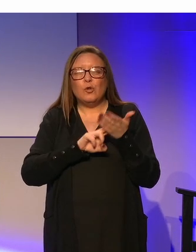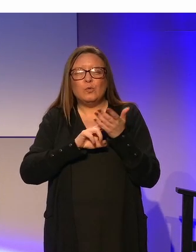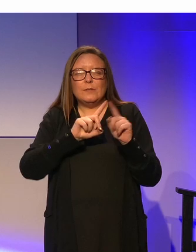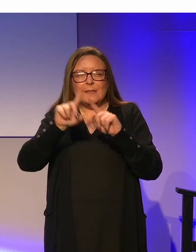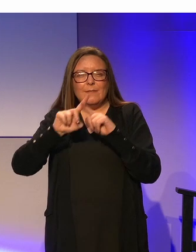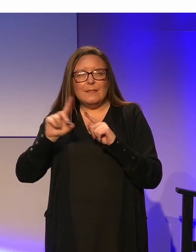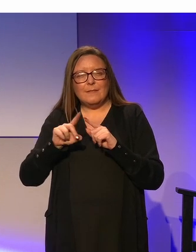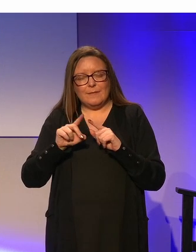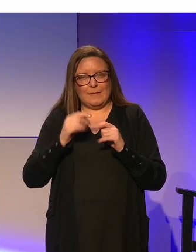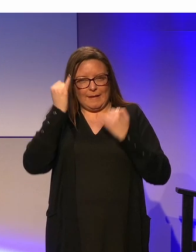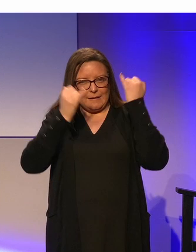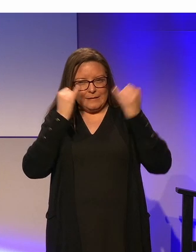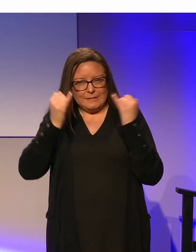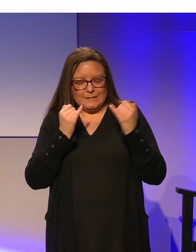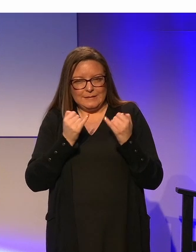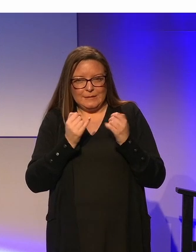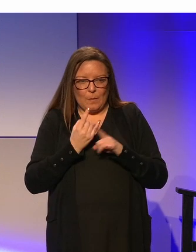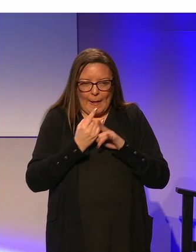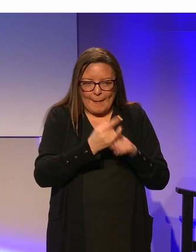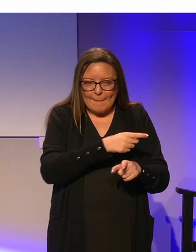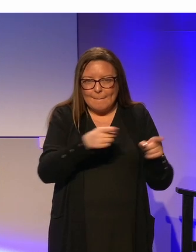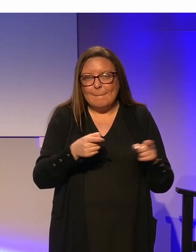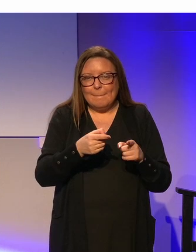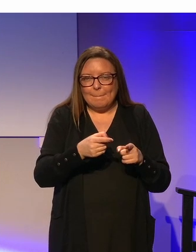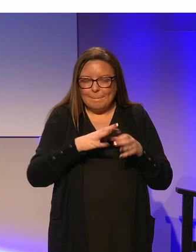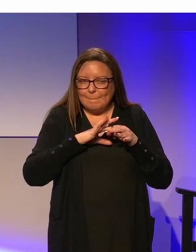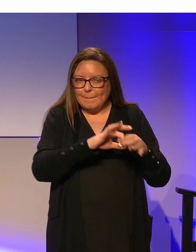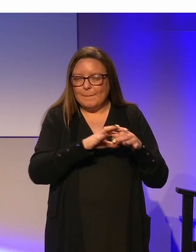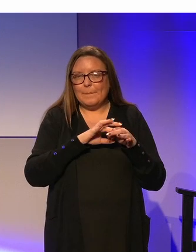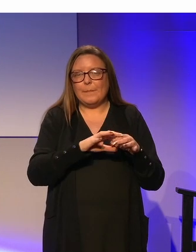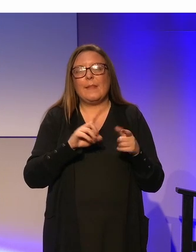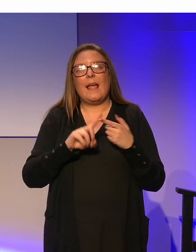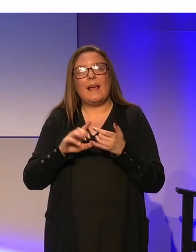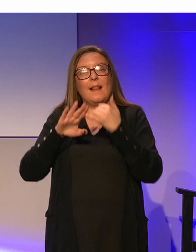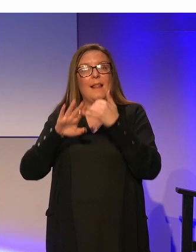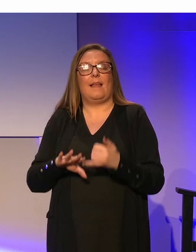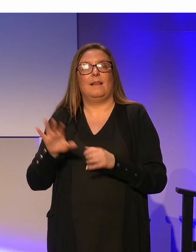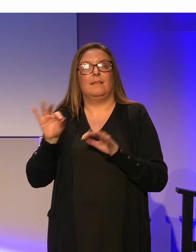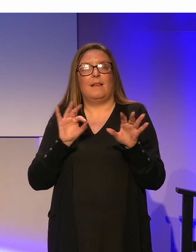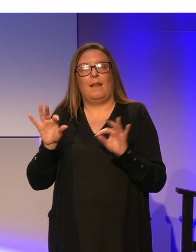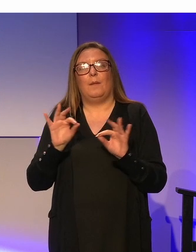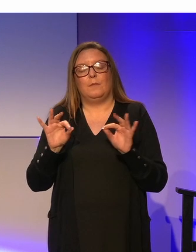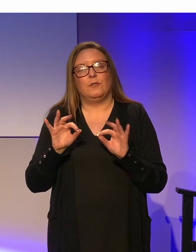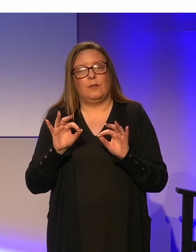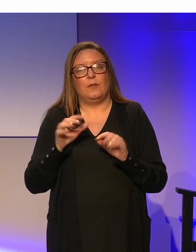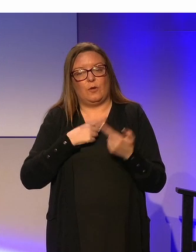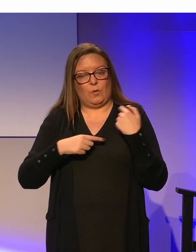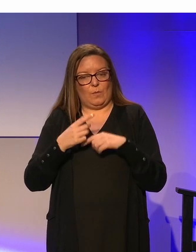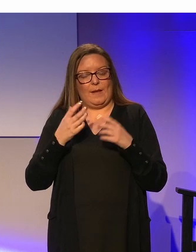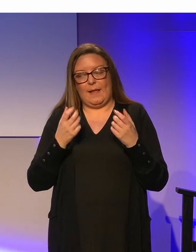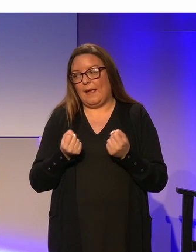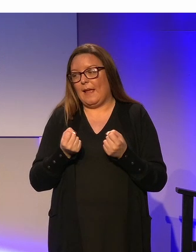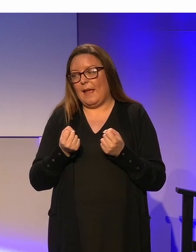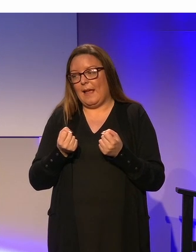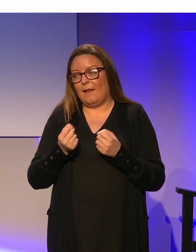we had collaboratively developed as well. And as a final option, there was a walking